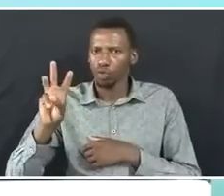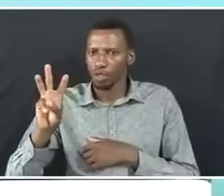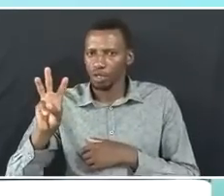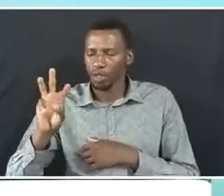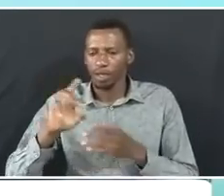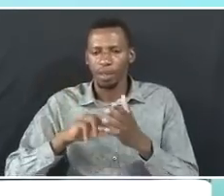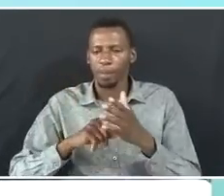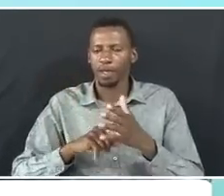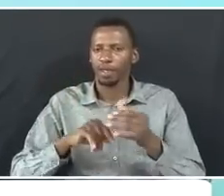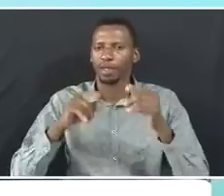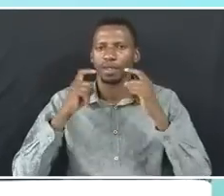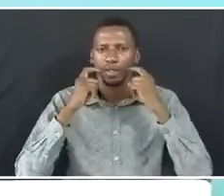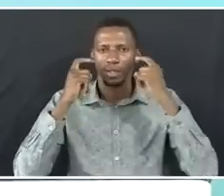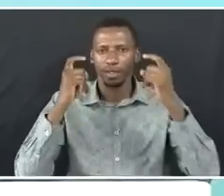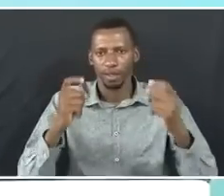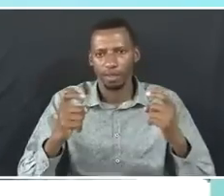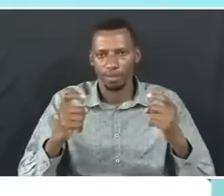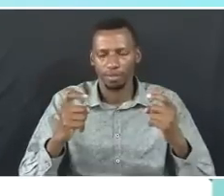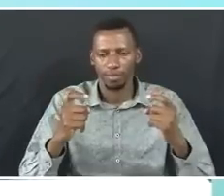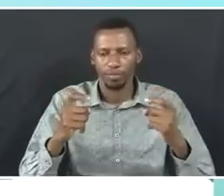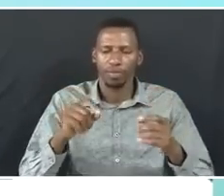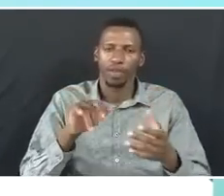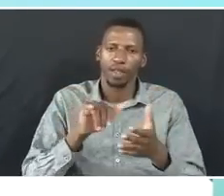adultery sanitized.